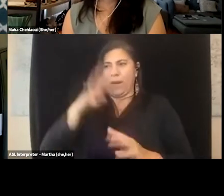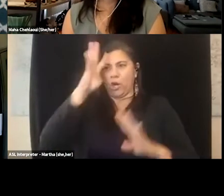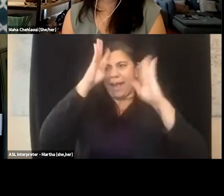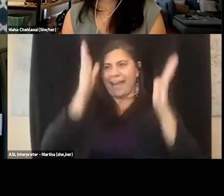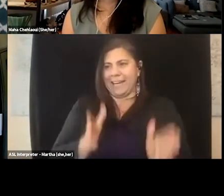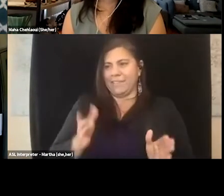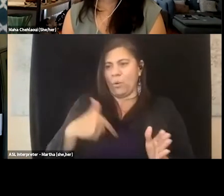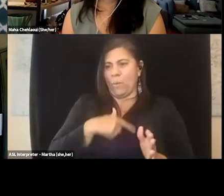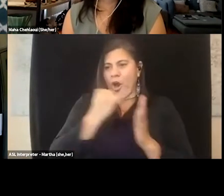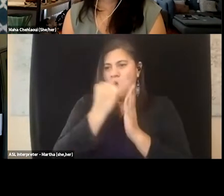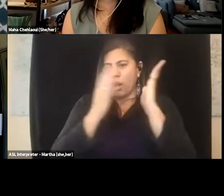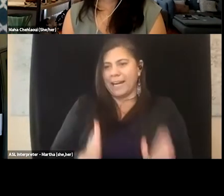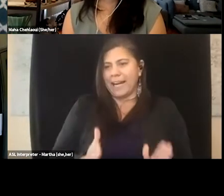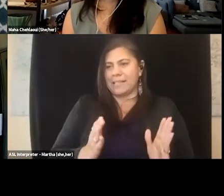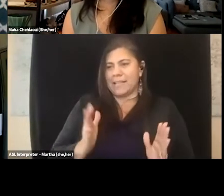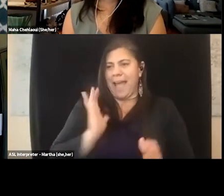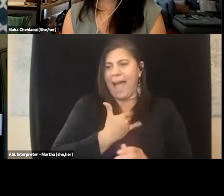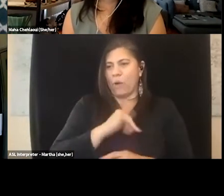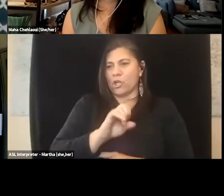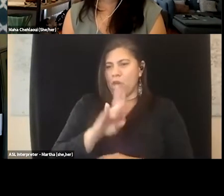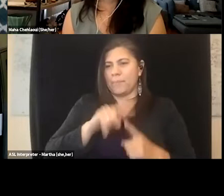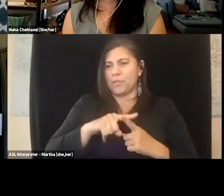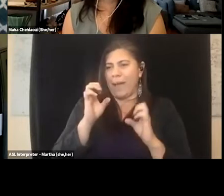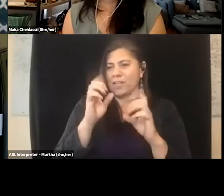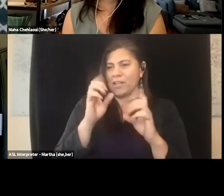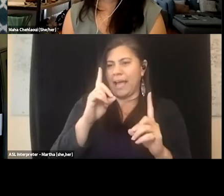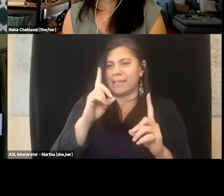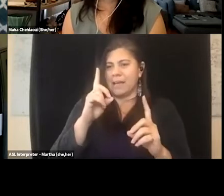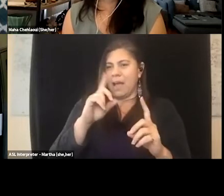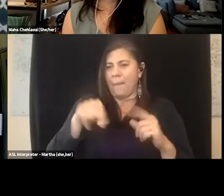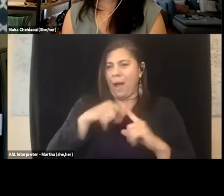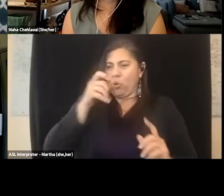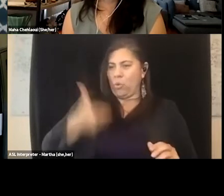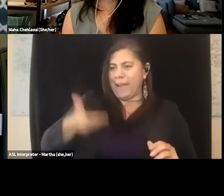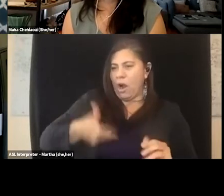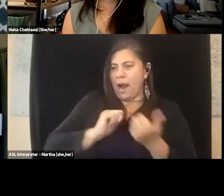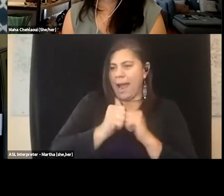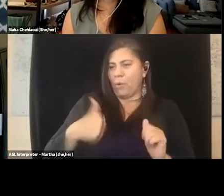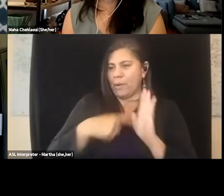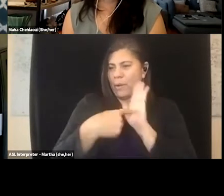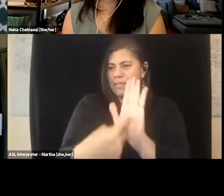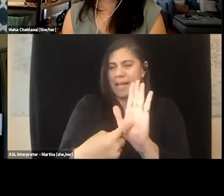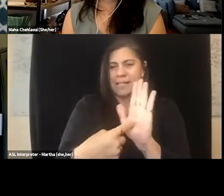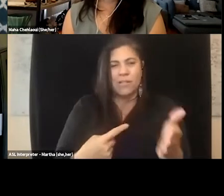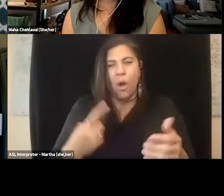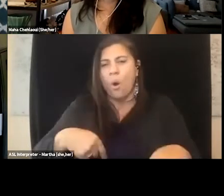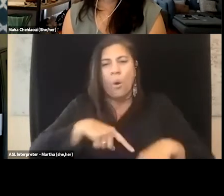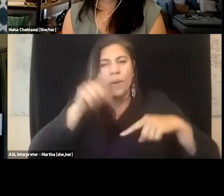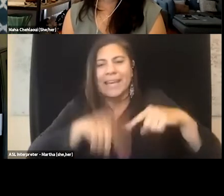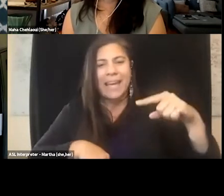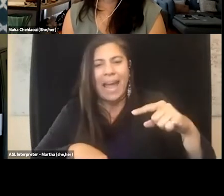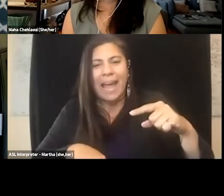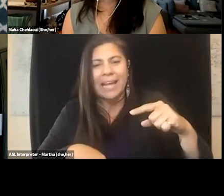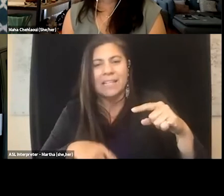It's our job to educate the town about who we are and what we represent. So we cannot accept to be